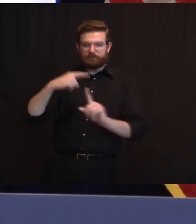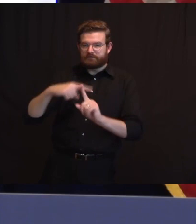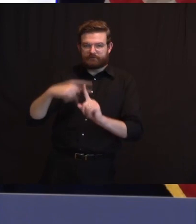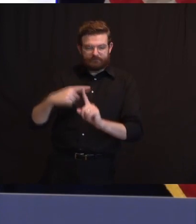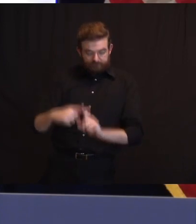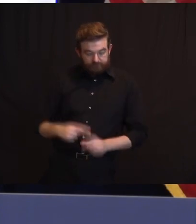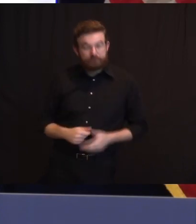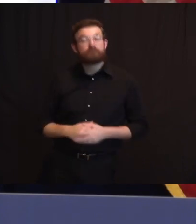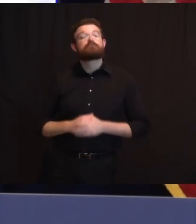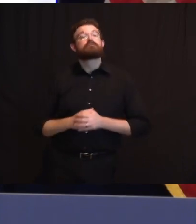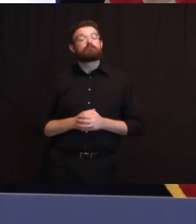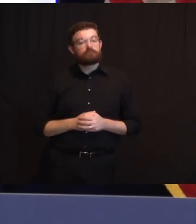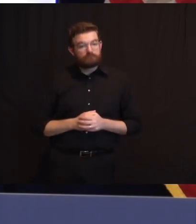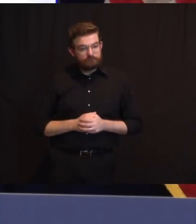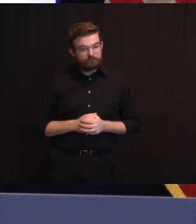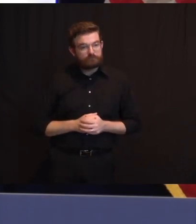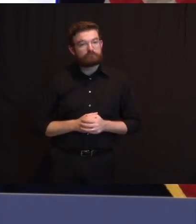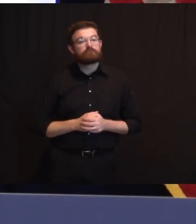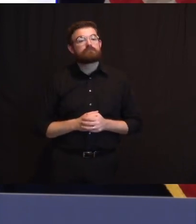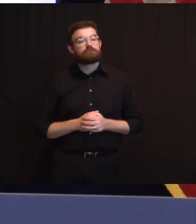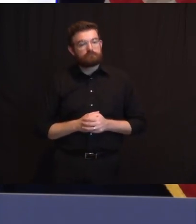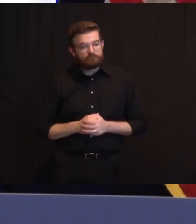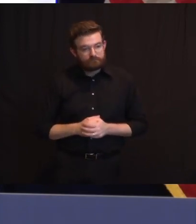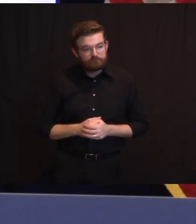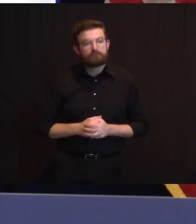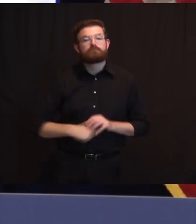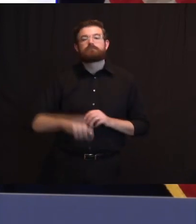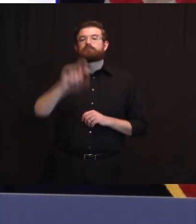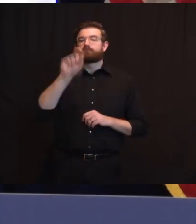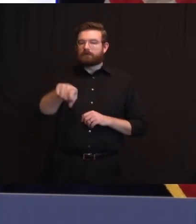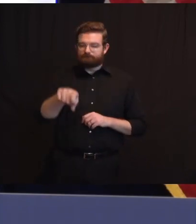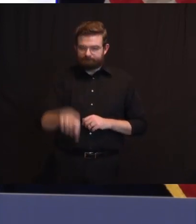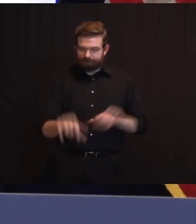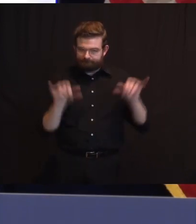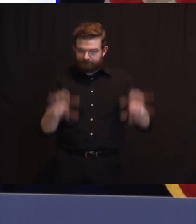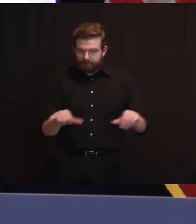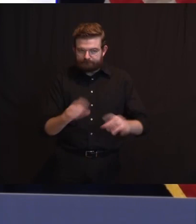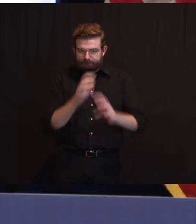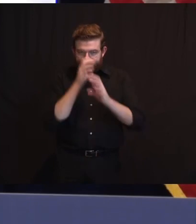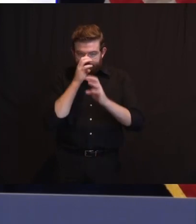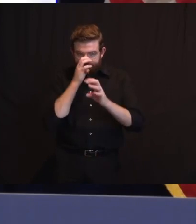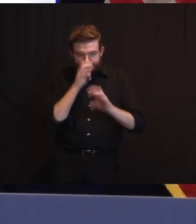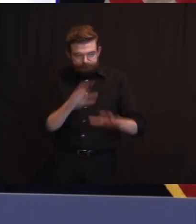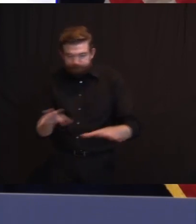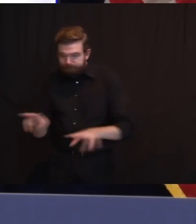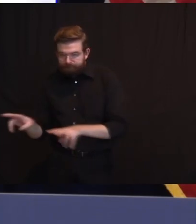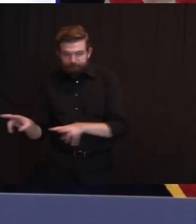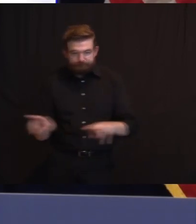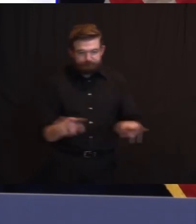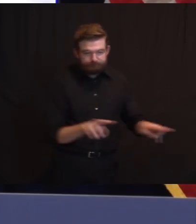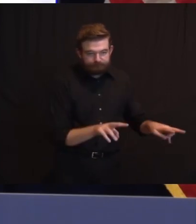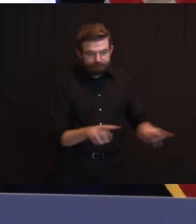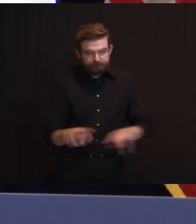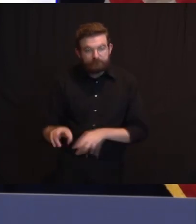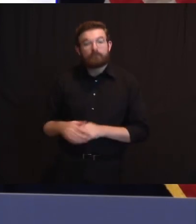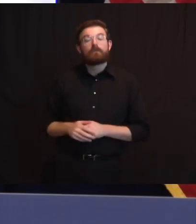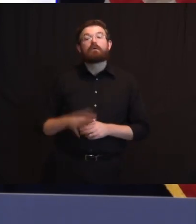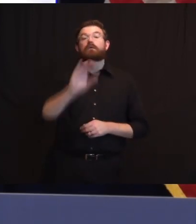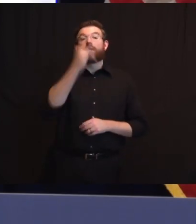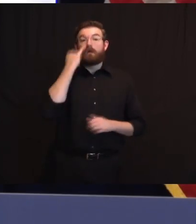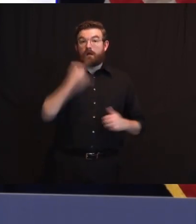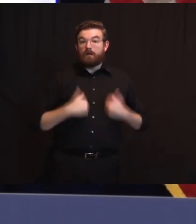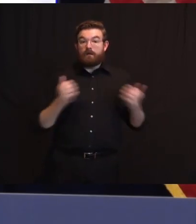continue to be vigilant, as we know that residing in congregate settings puts these individuals at high risk. The daily